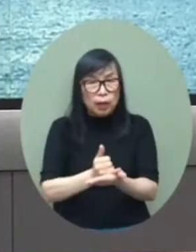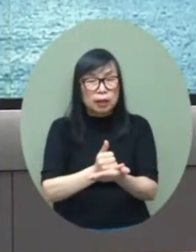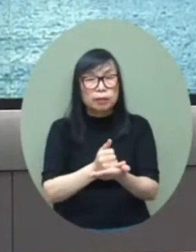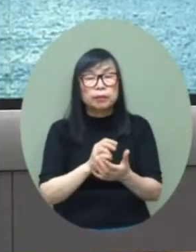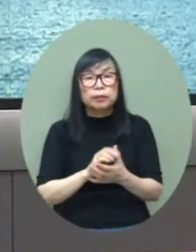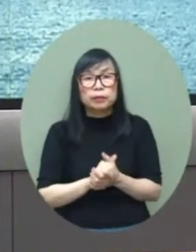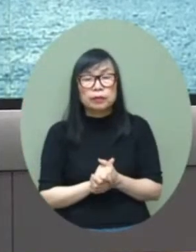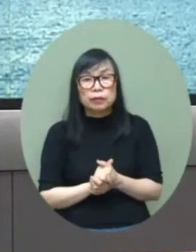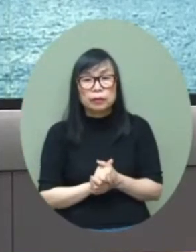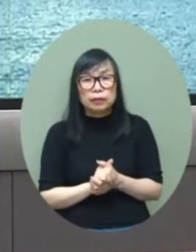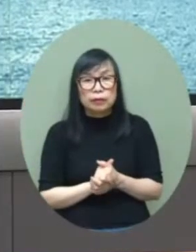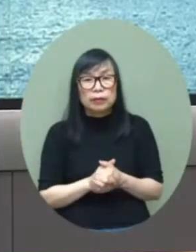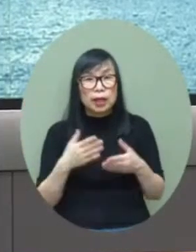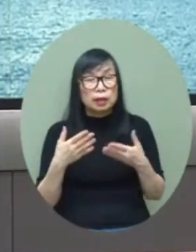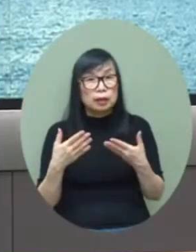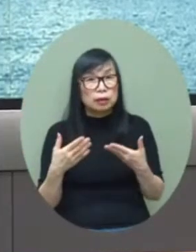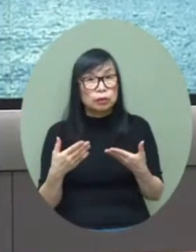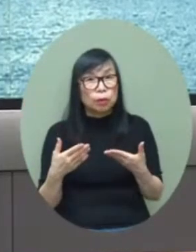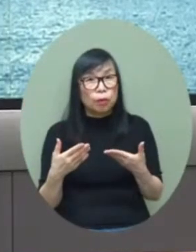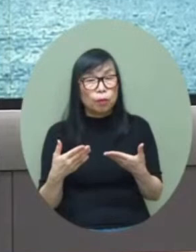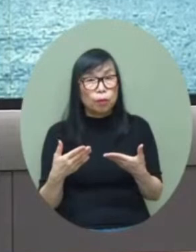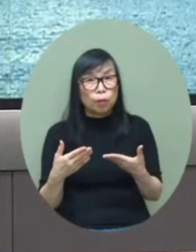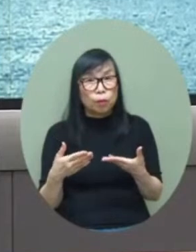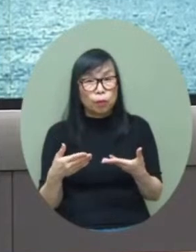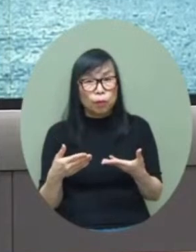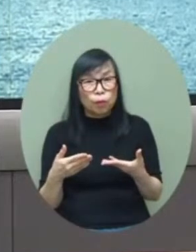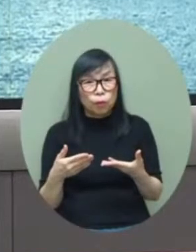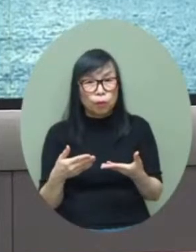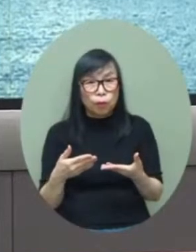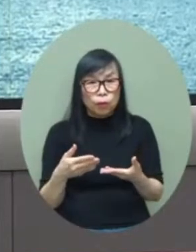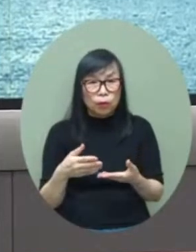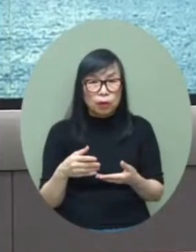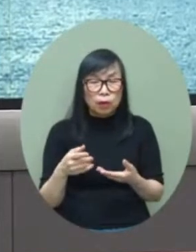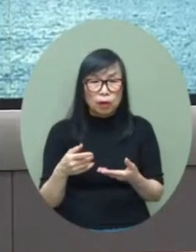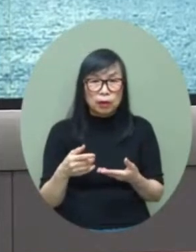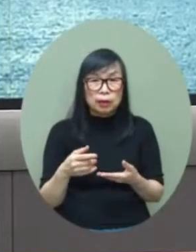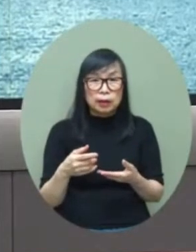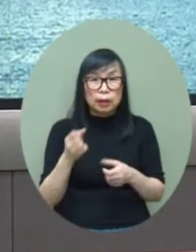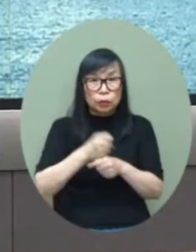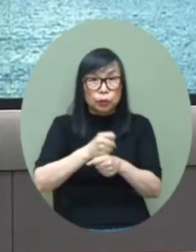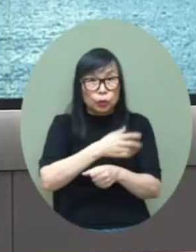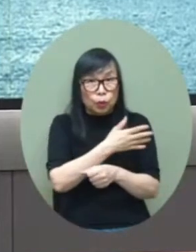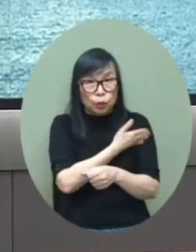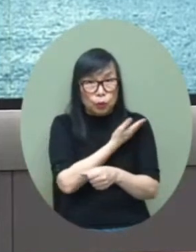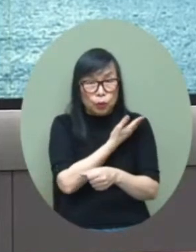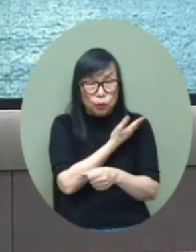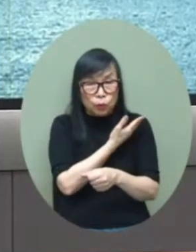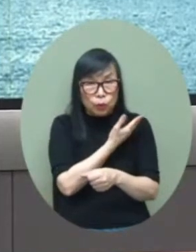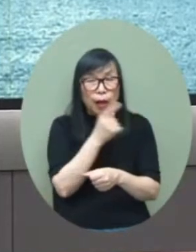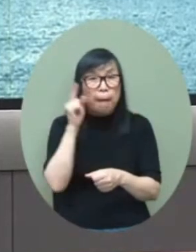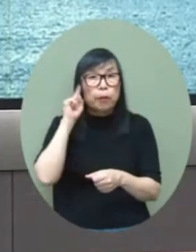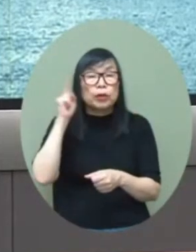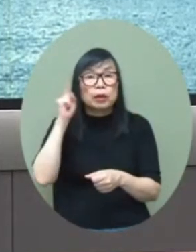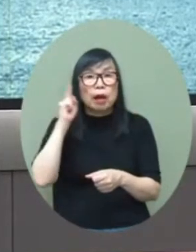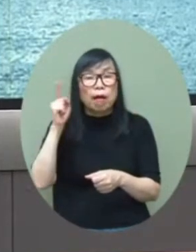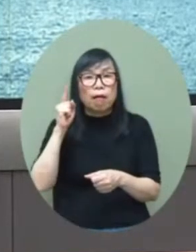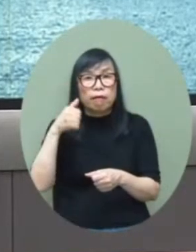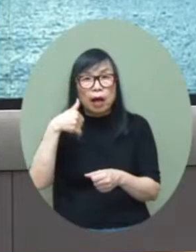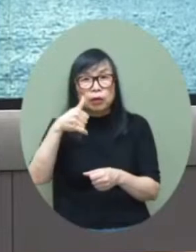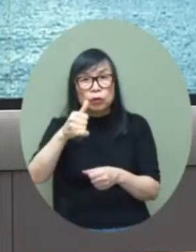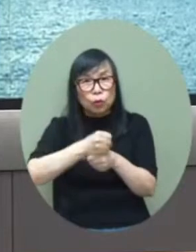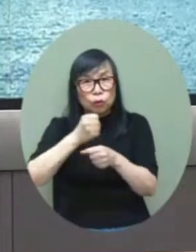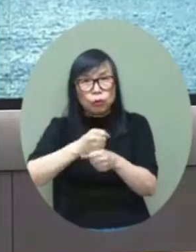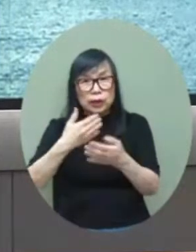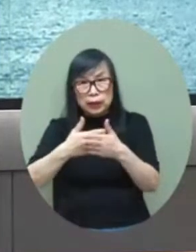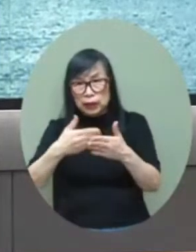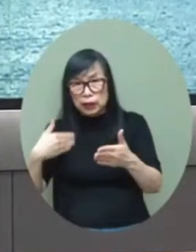24,613 have already returned to their posts. And that's why the